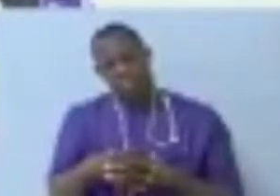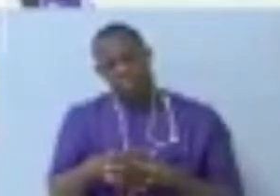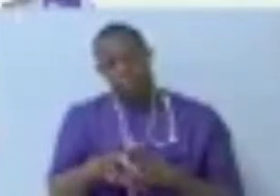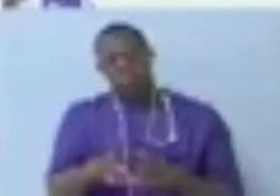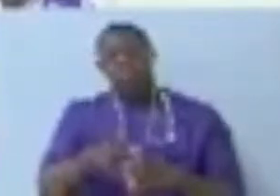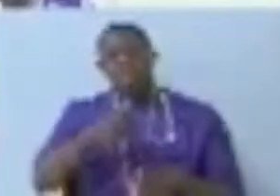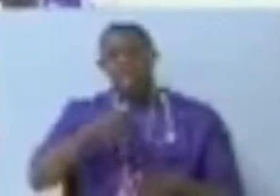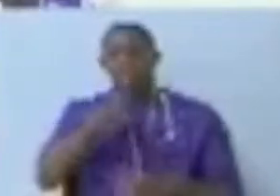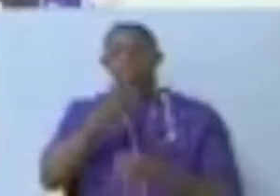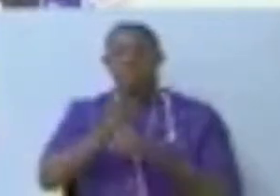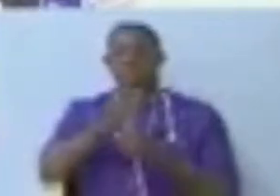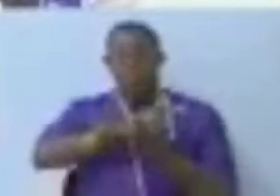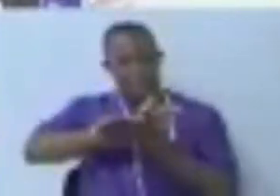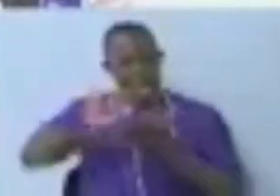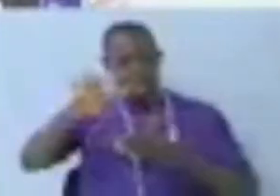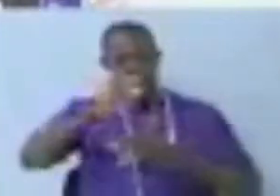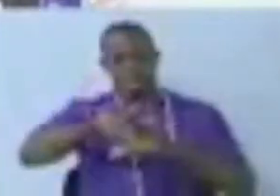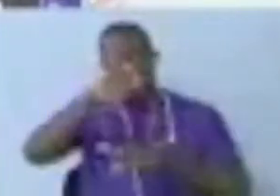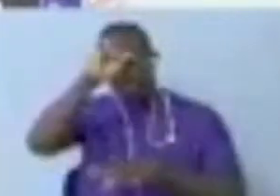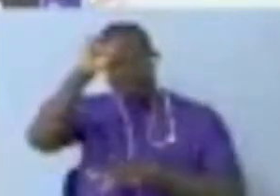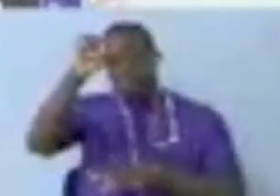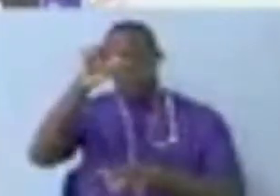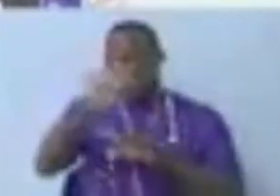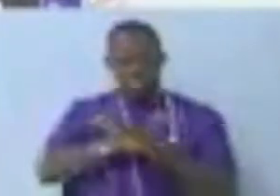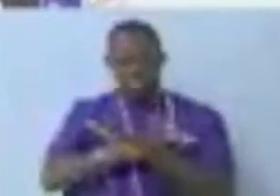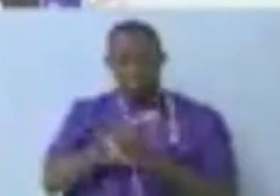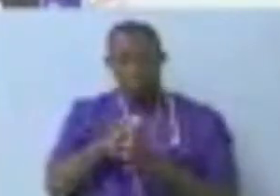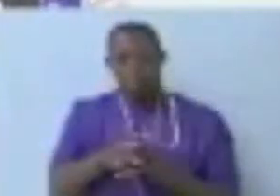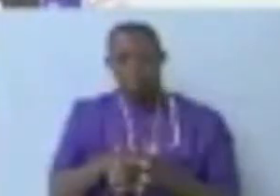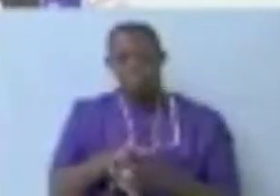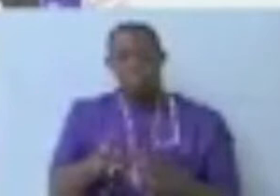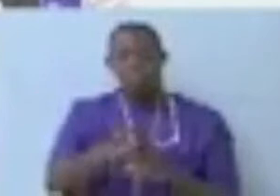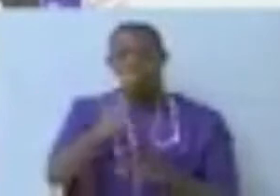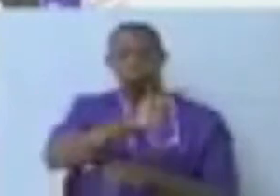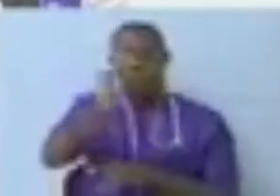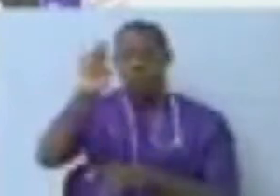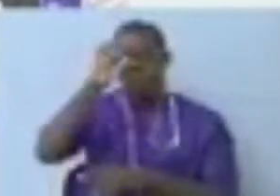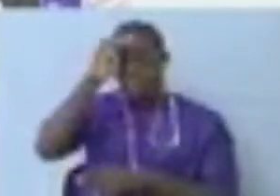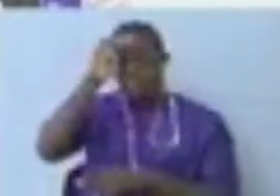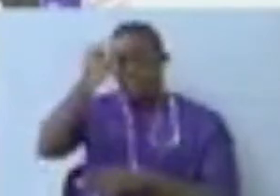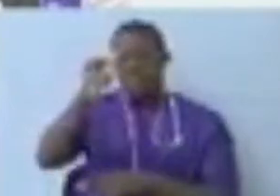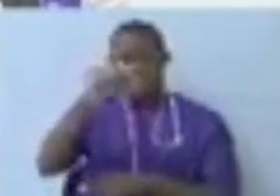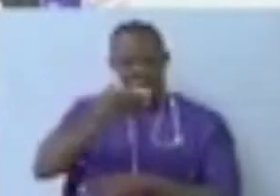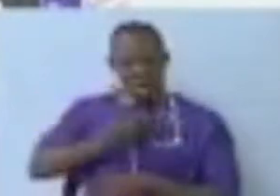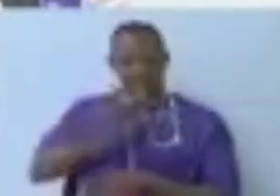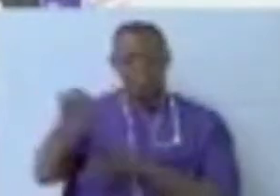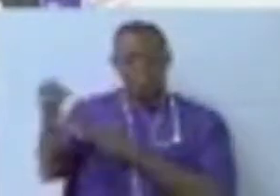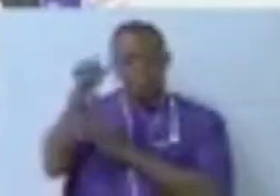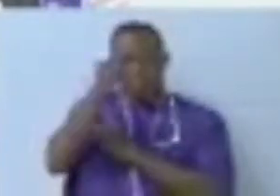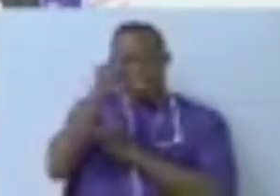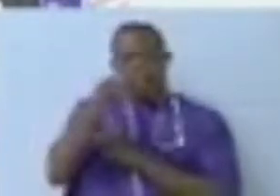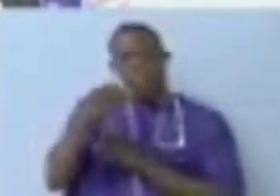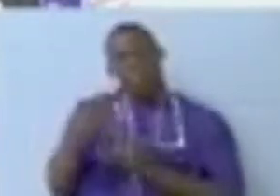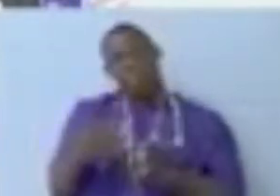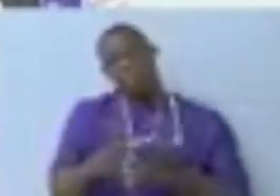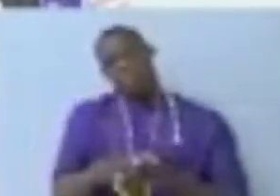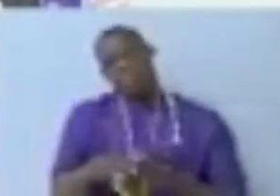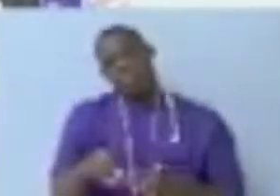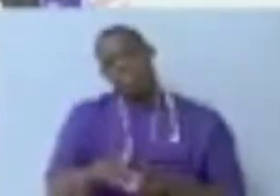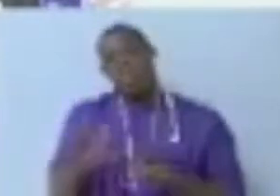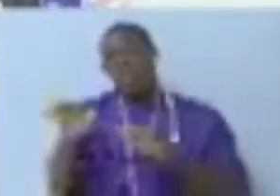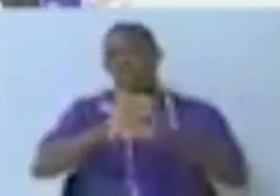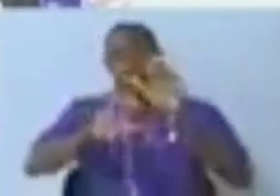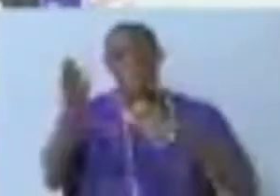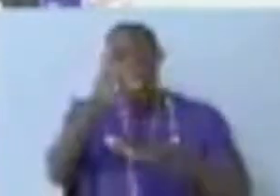I made it categorically clear to him. No minister has the powers under